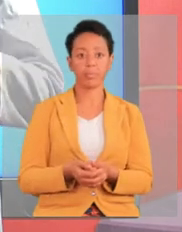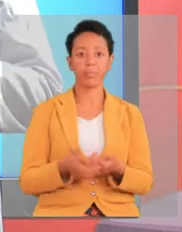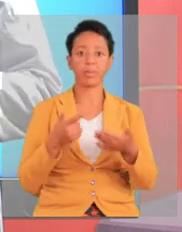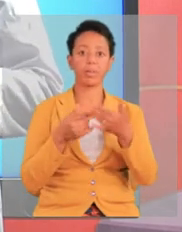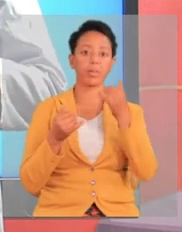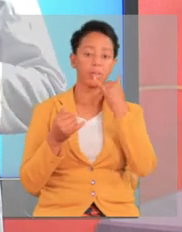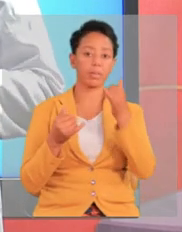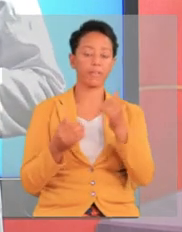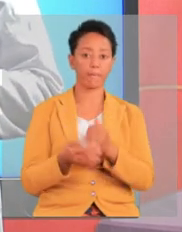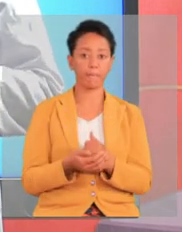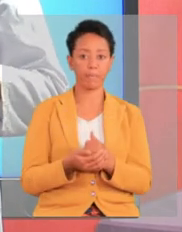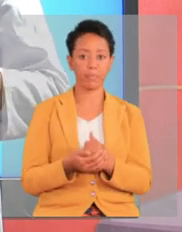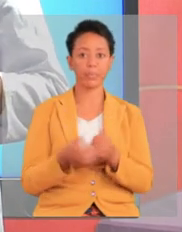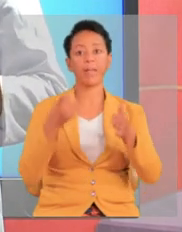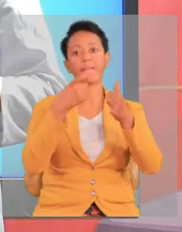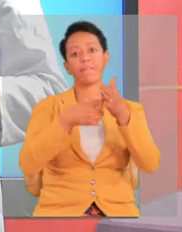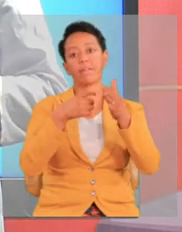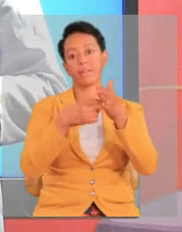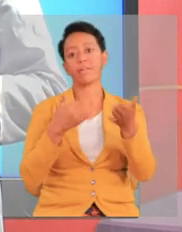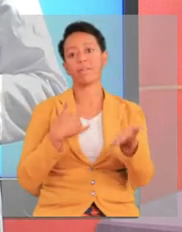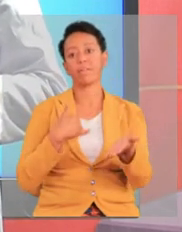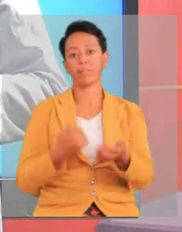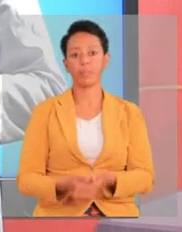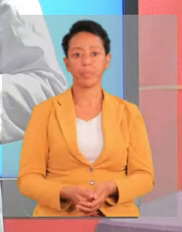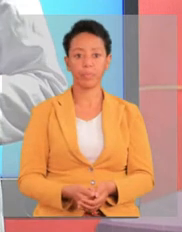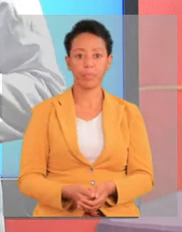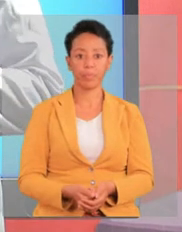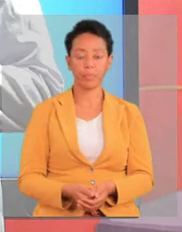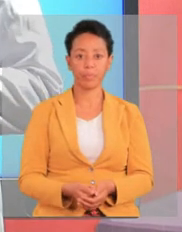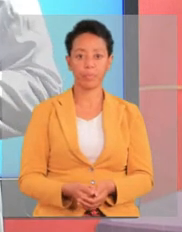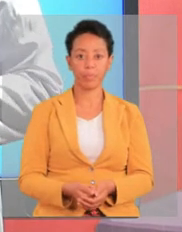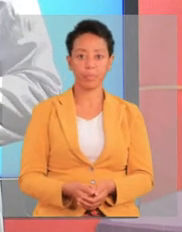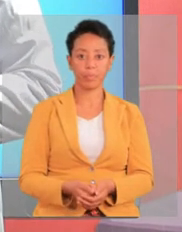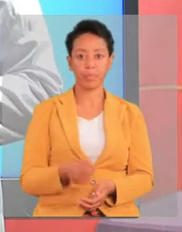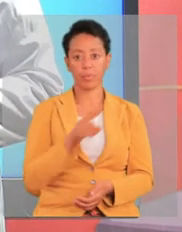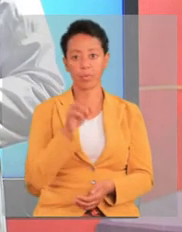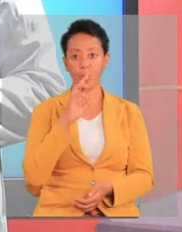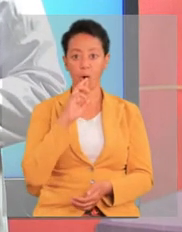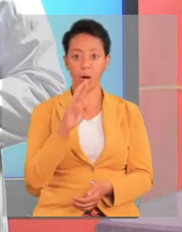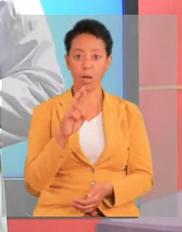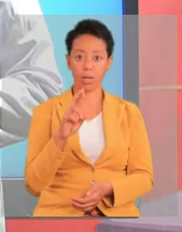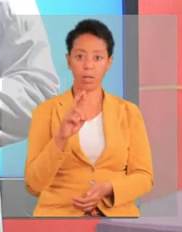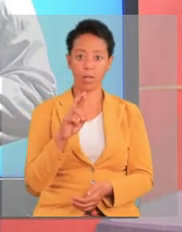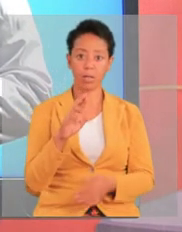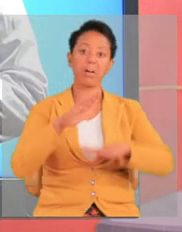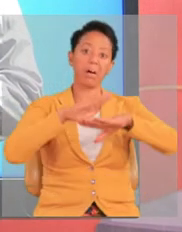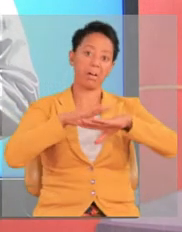is, the effect is there. Right? You are at rest